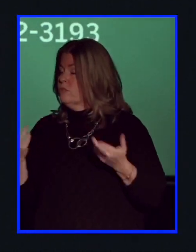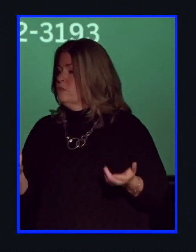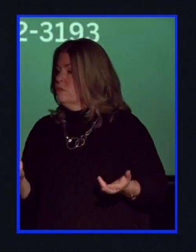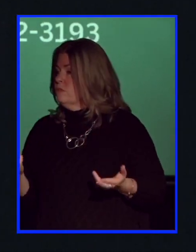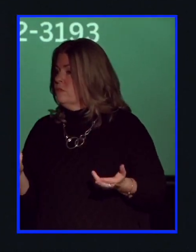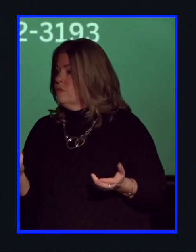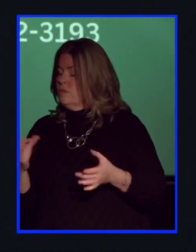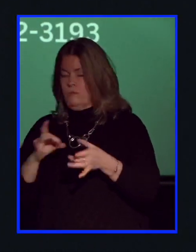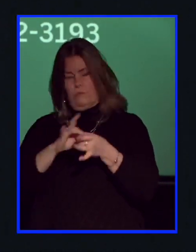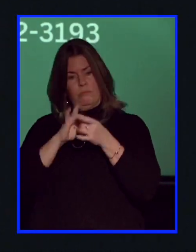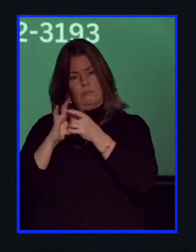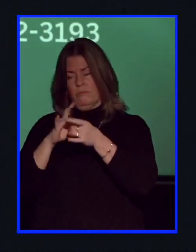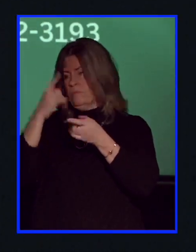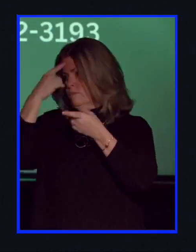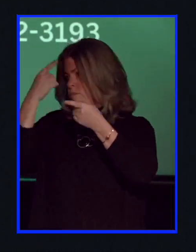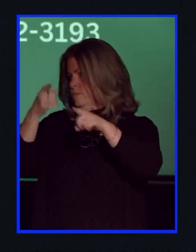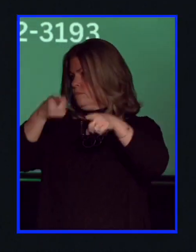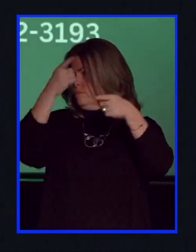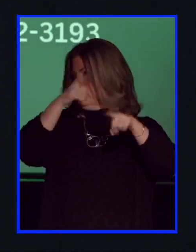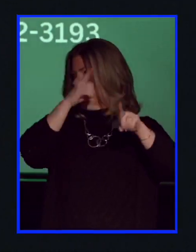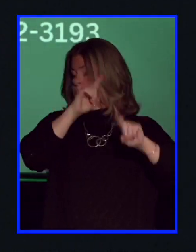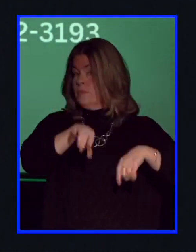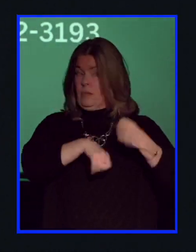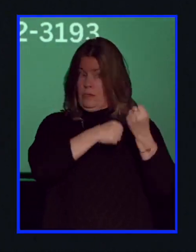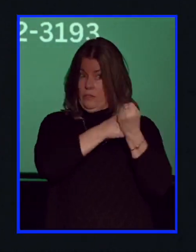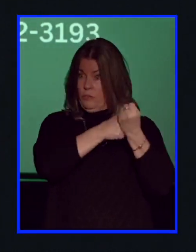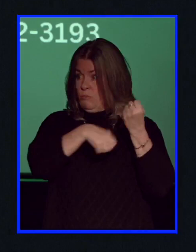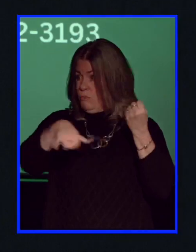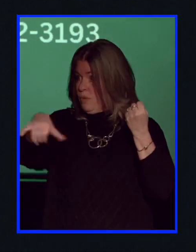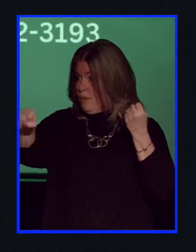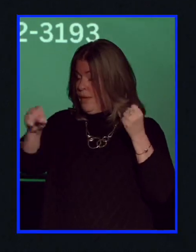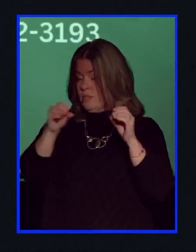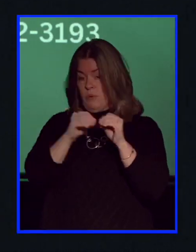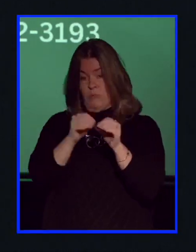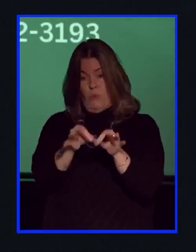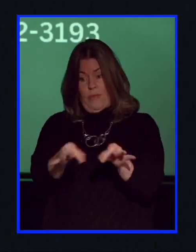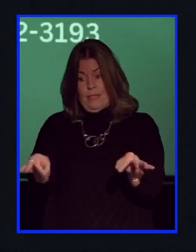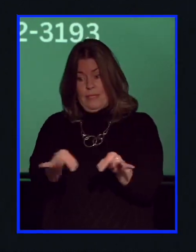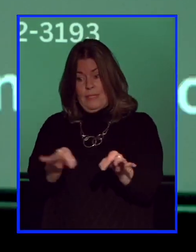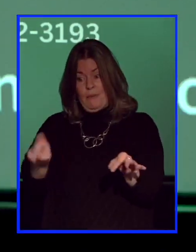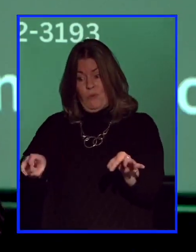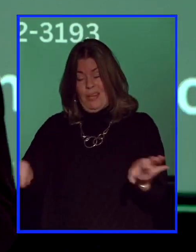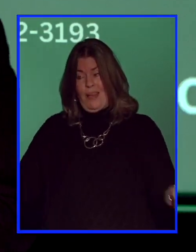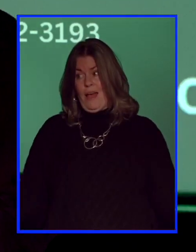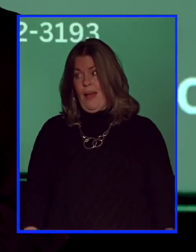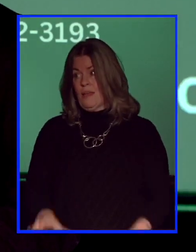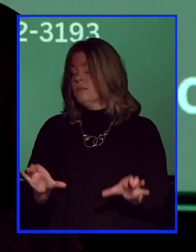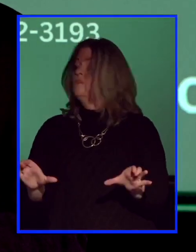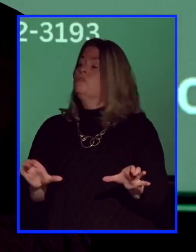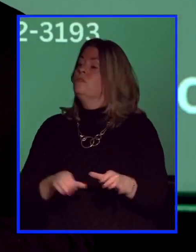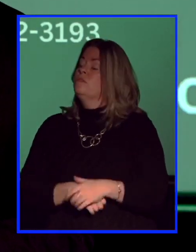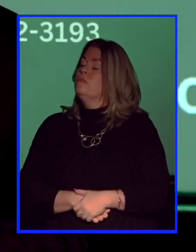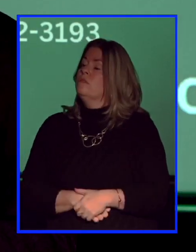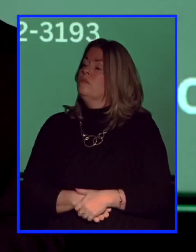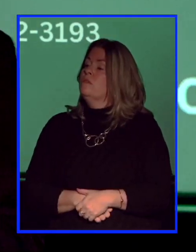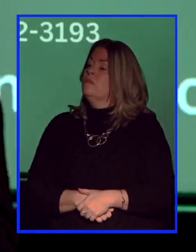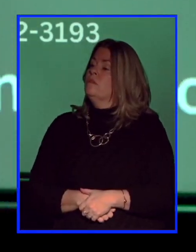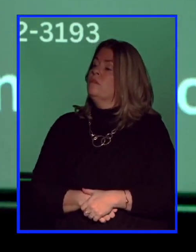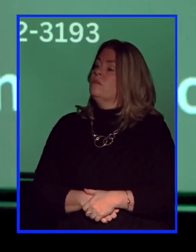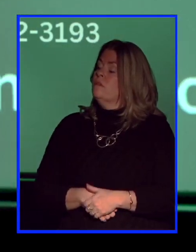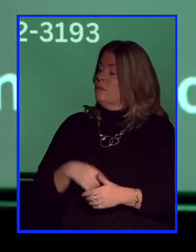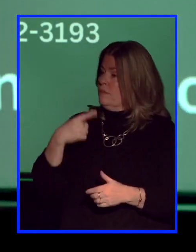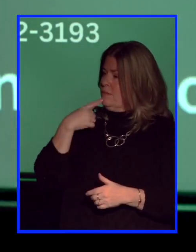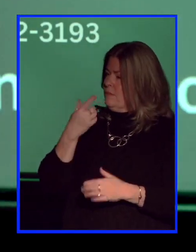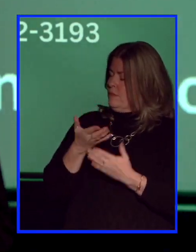is united on that. So I favor that. But more than a statement, we've got to have action. And by the way, I mentioned earlier